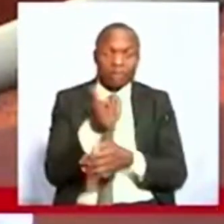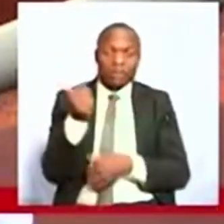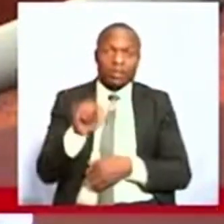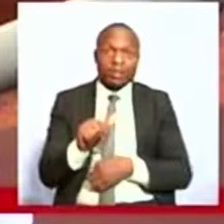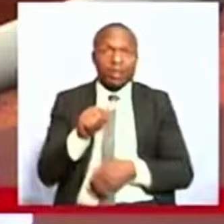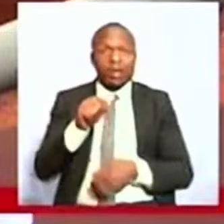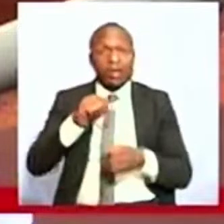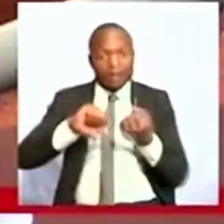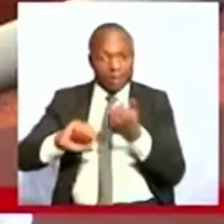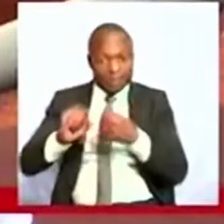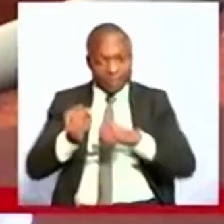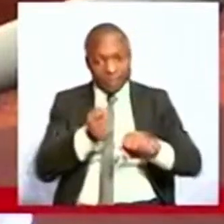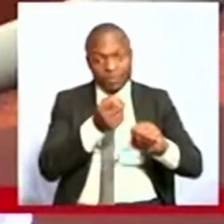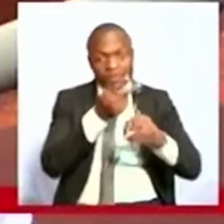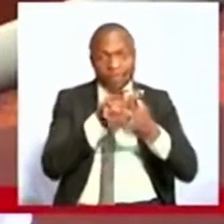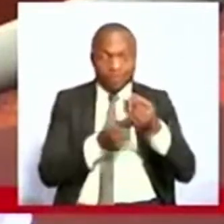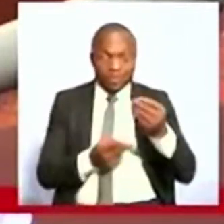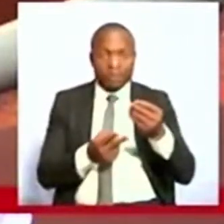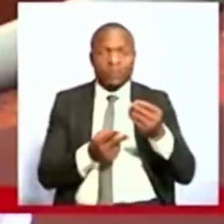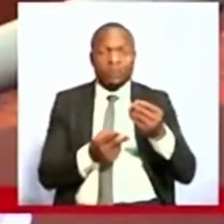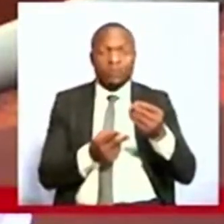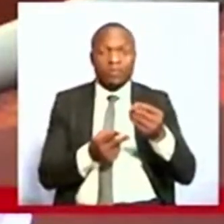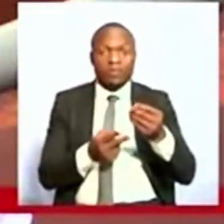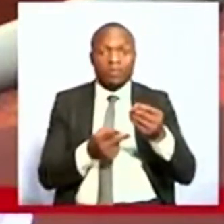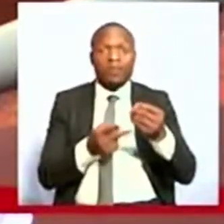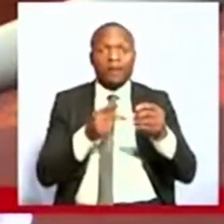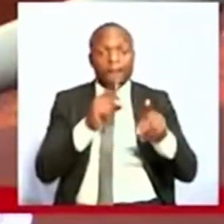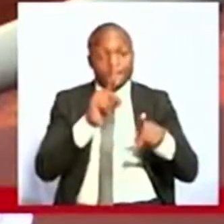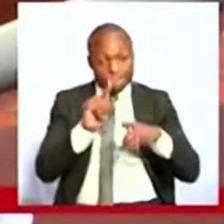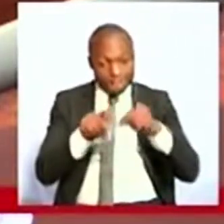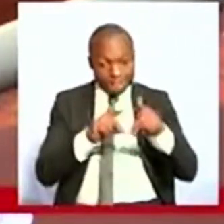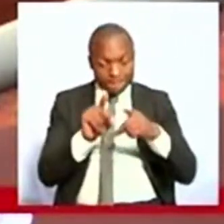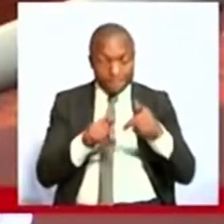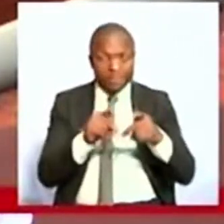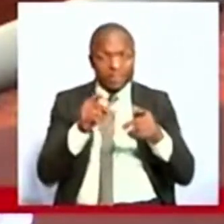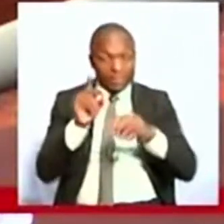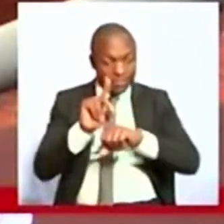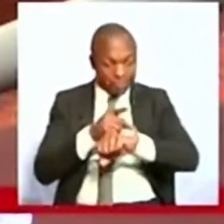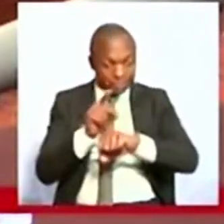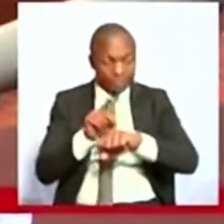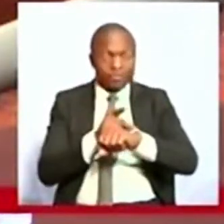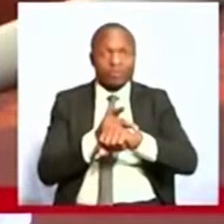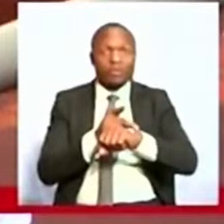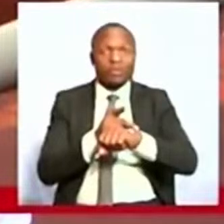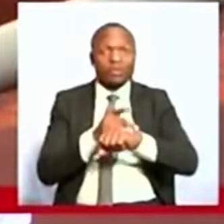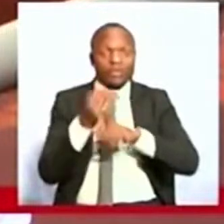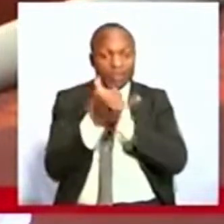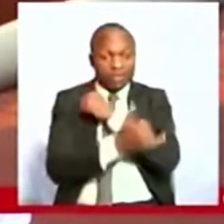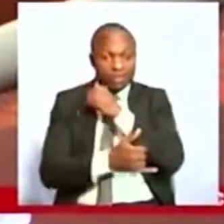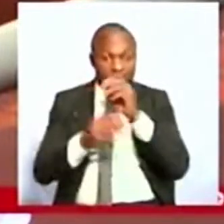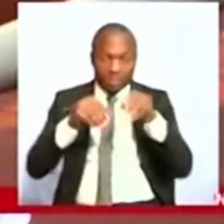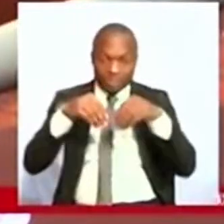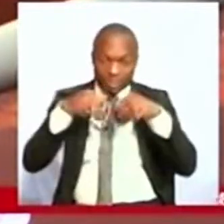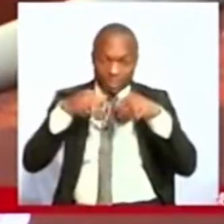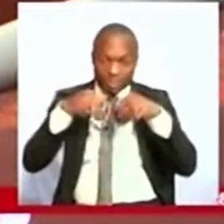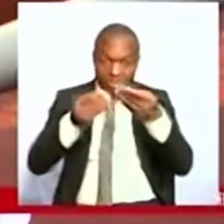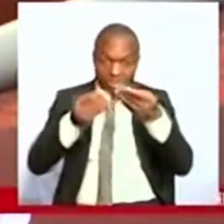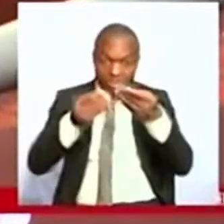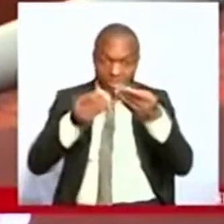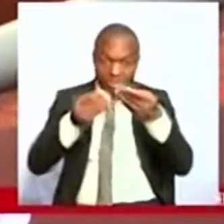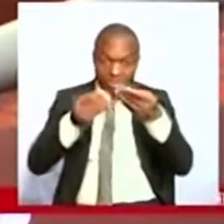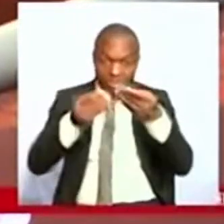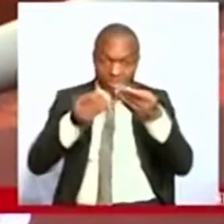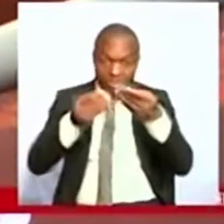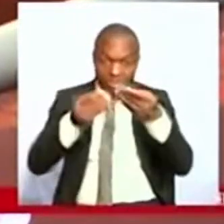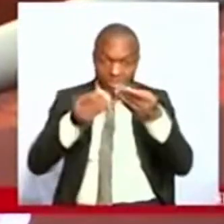the dignity, physical and mental integrity of the individual. It is the duty of the state party to afford protection through legislative